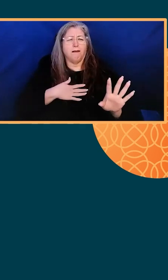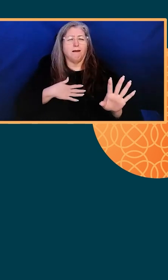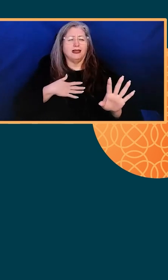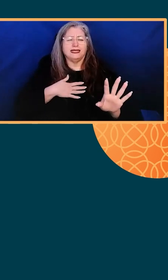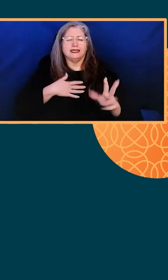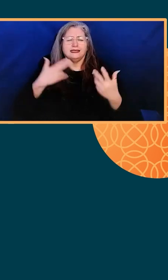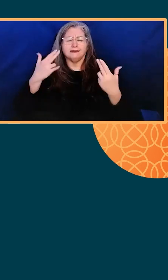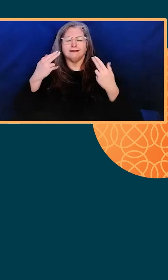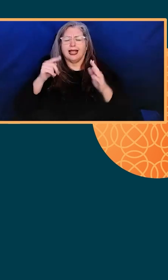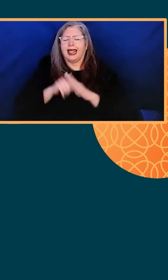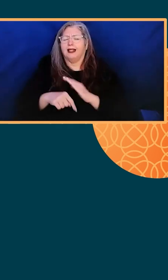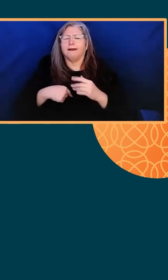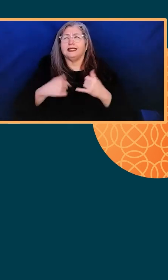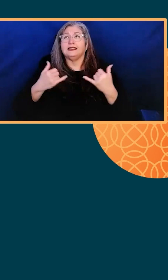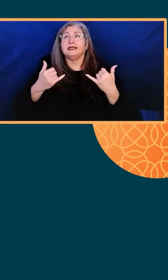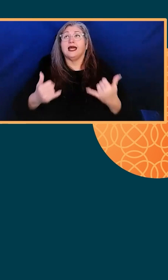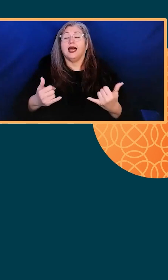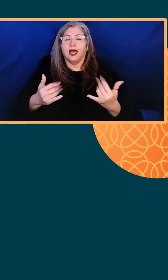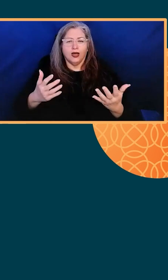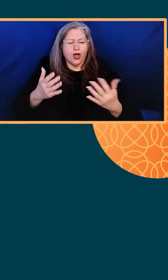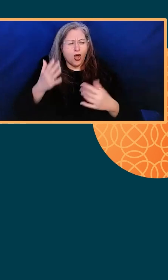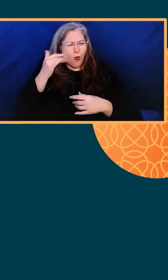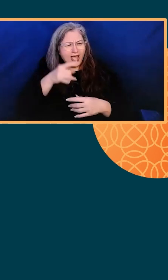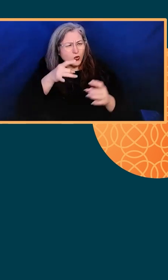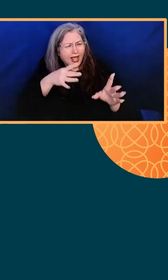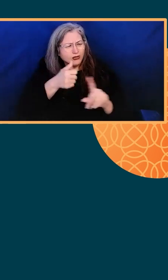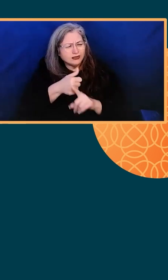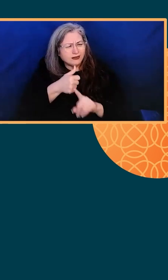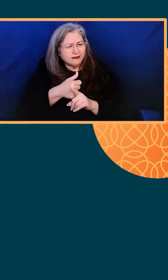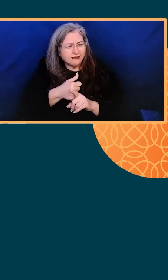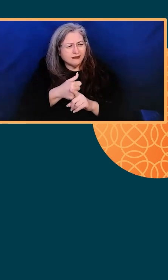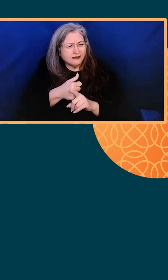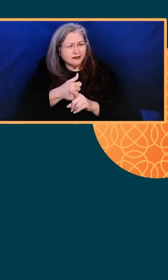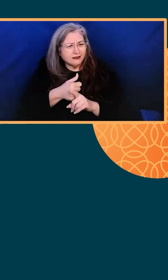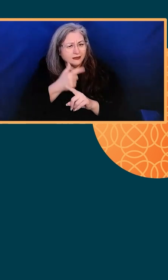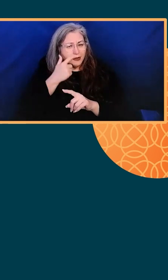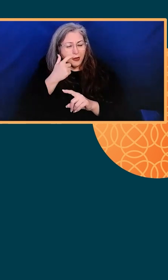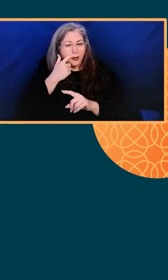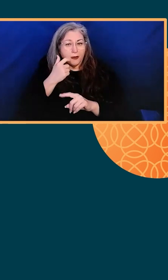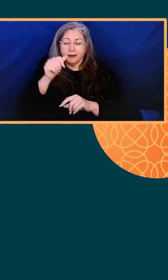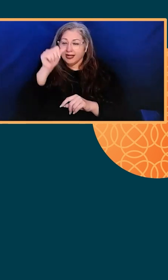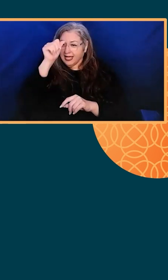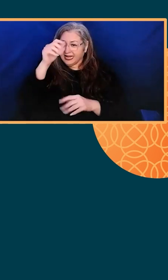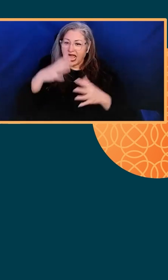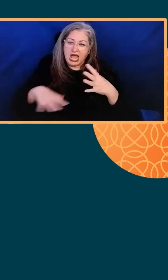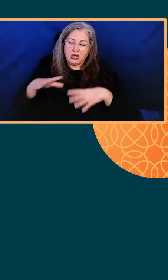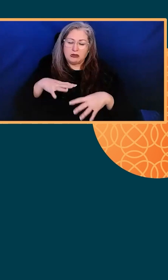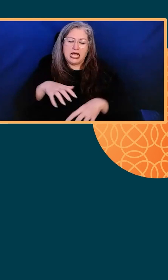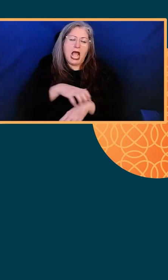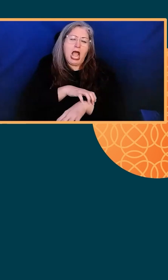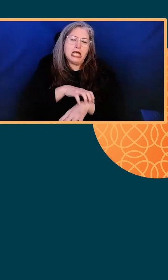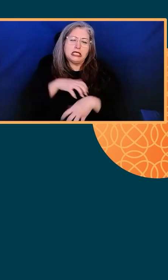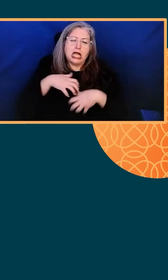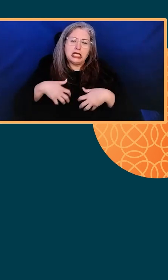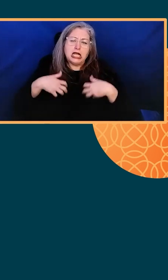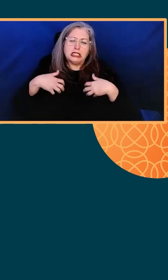kill me right now. Like, why do you hate yourself? You know, Indian clothes are so itchy. I